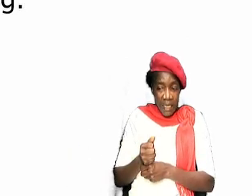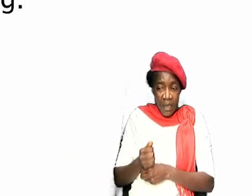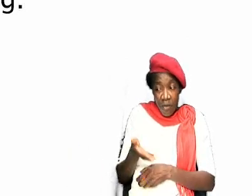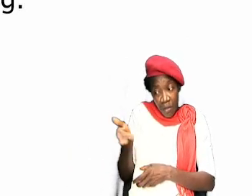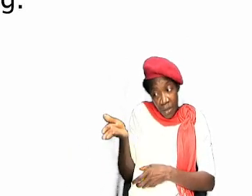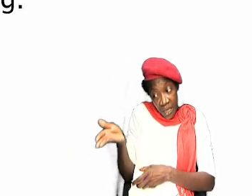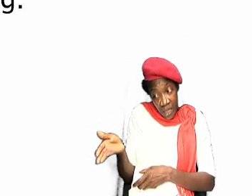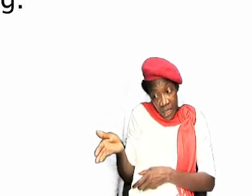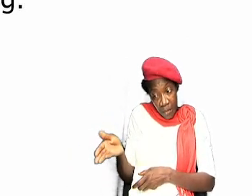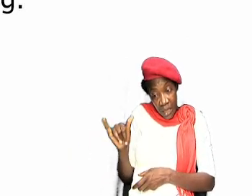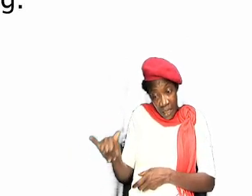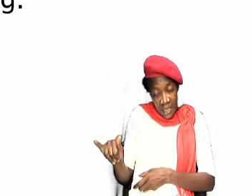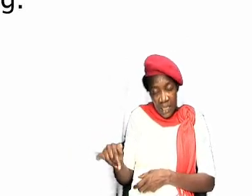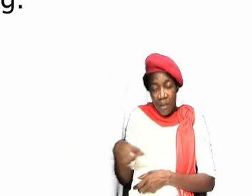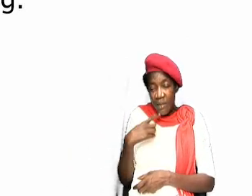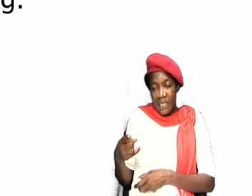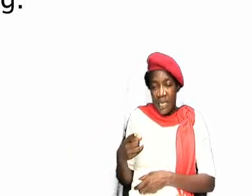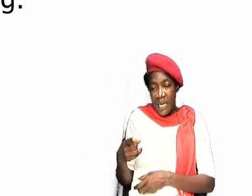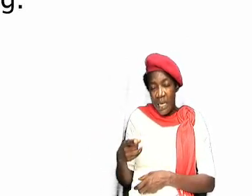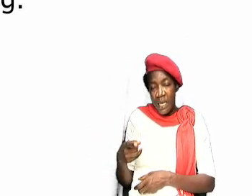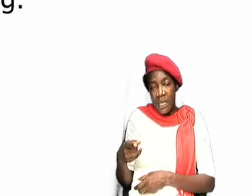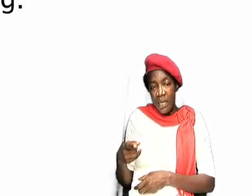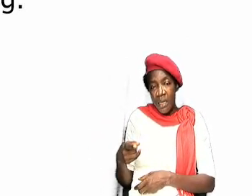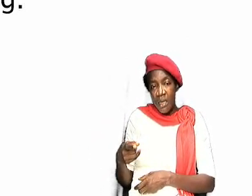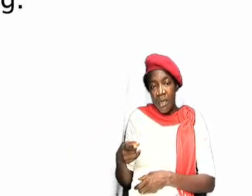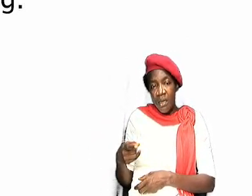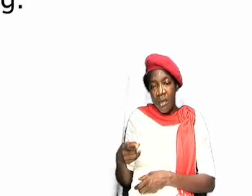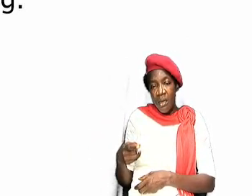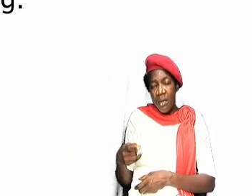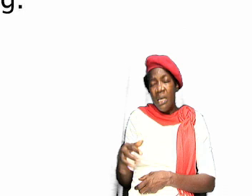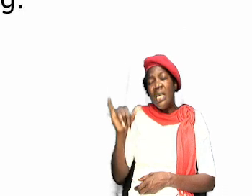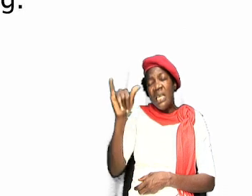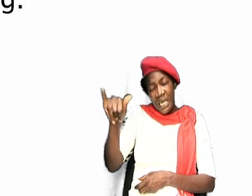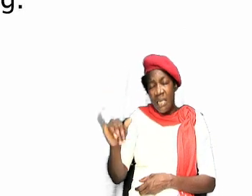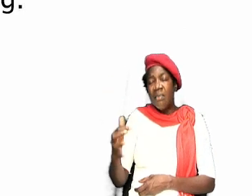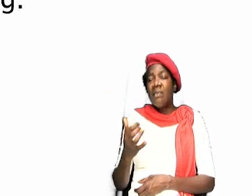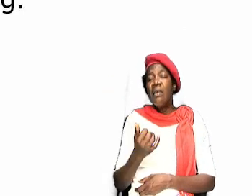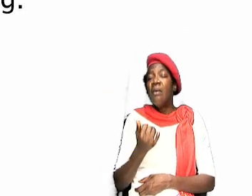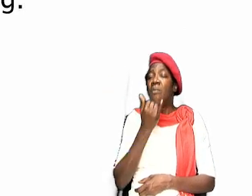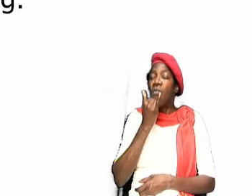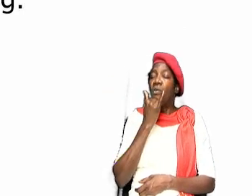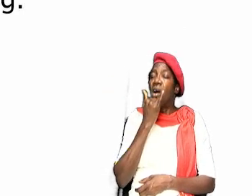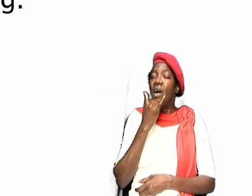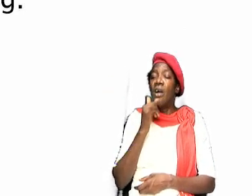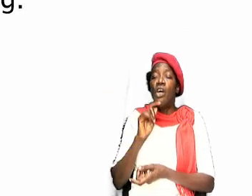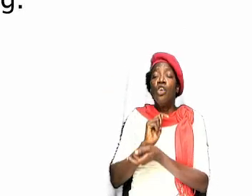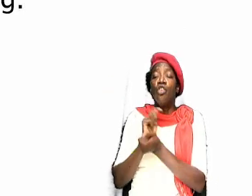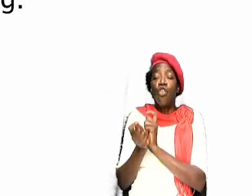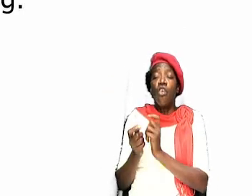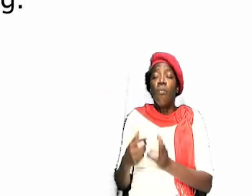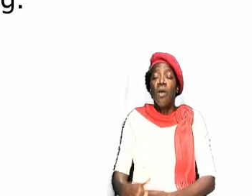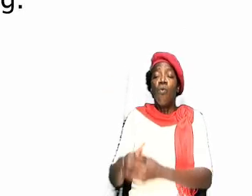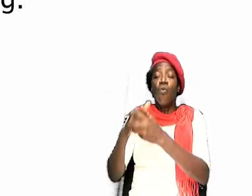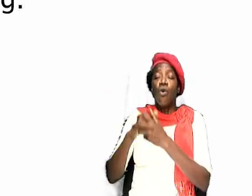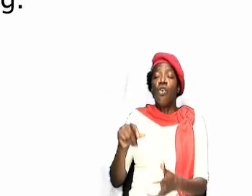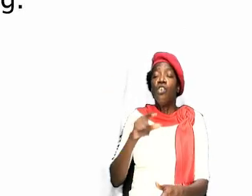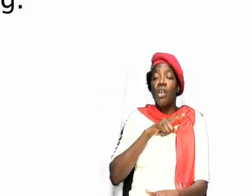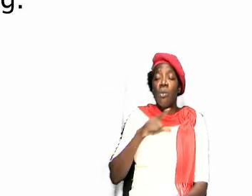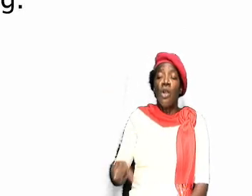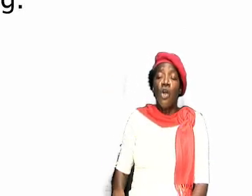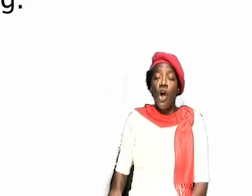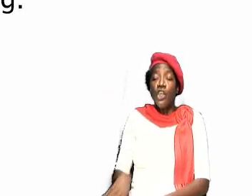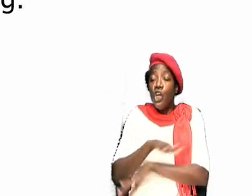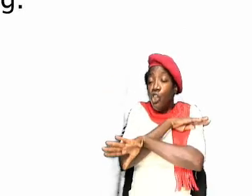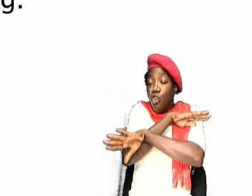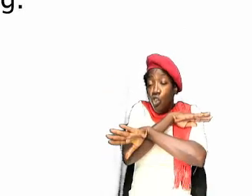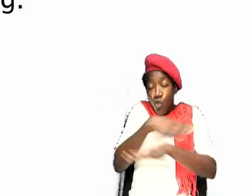he decide and say, look here, I am sin. Turn with me, that I may worship the Lord. But there was nothing